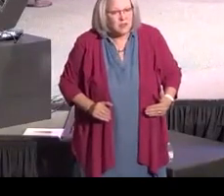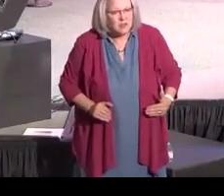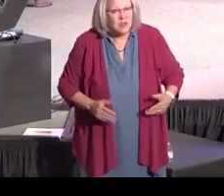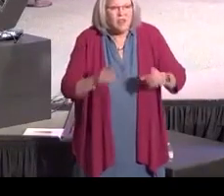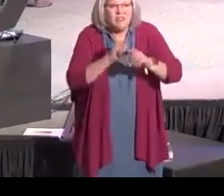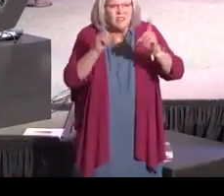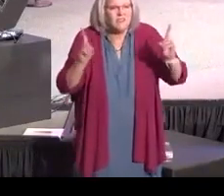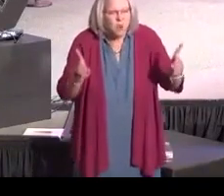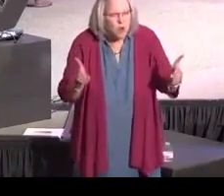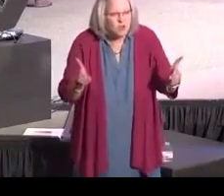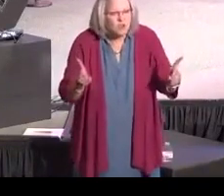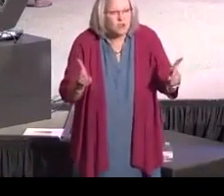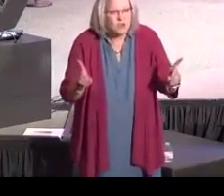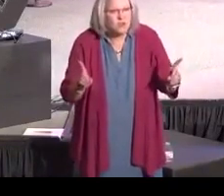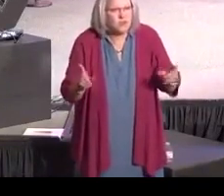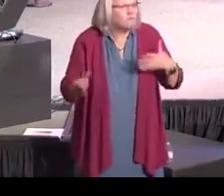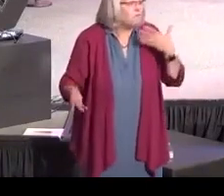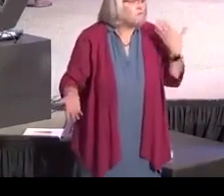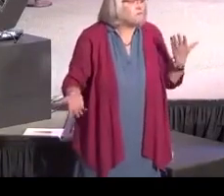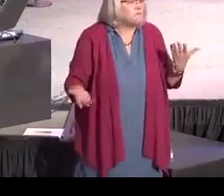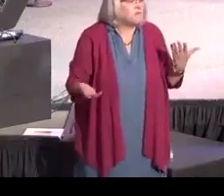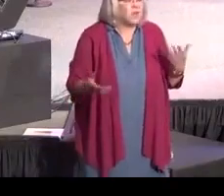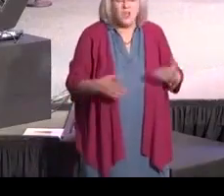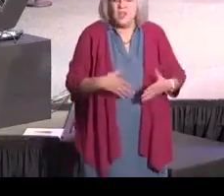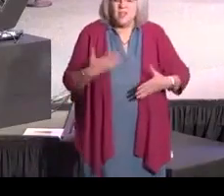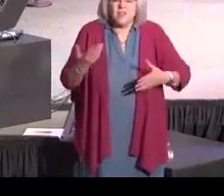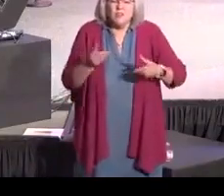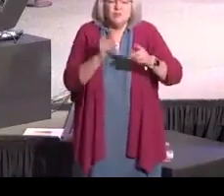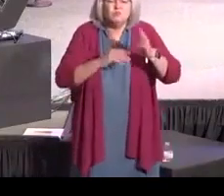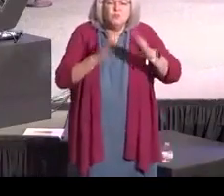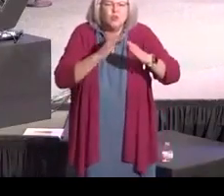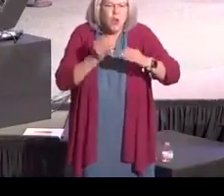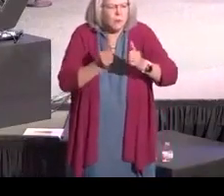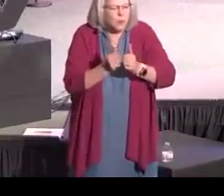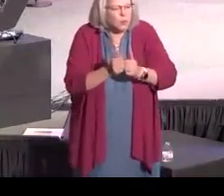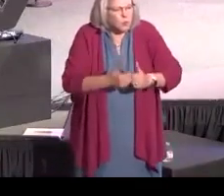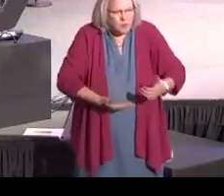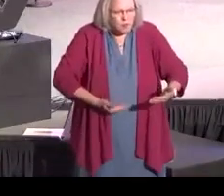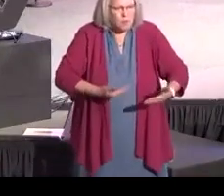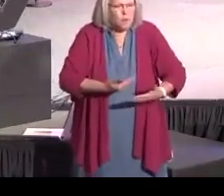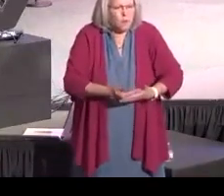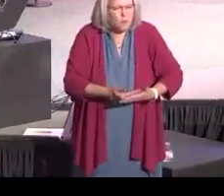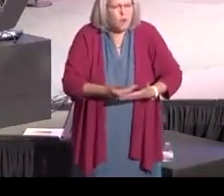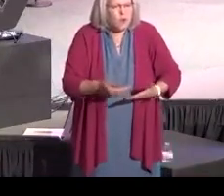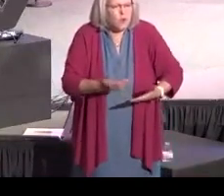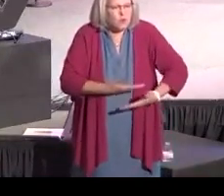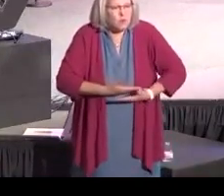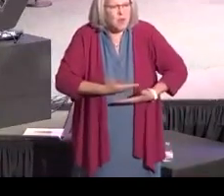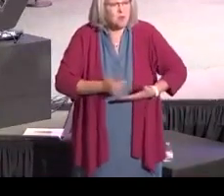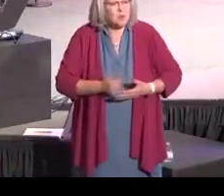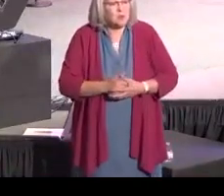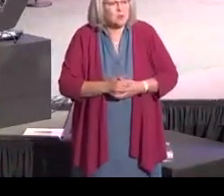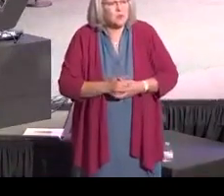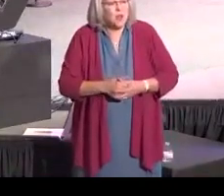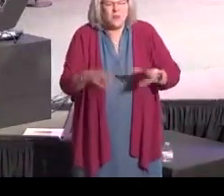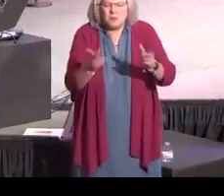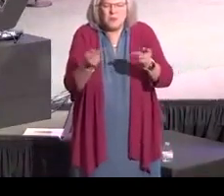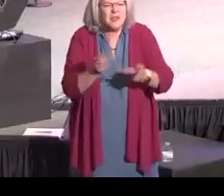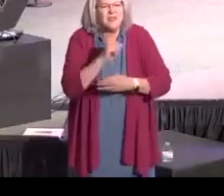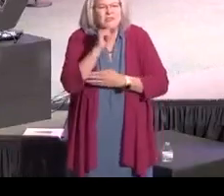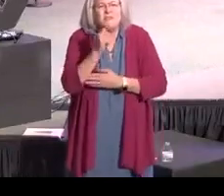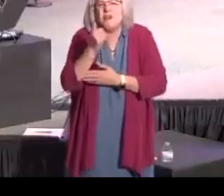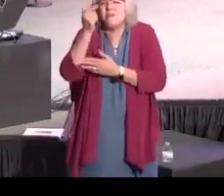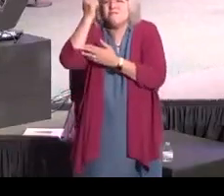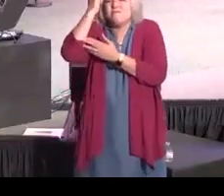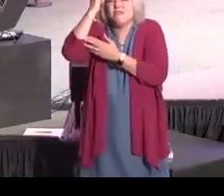The divorce. The infertility that has sent you in a direction you never thought you would go. The place you didn't think you were